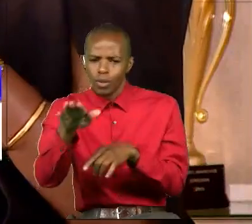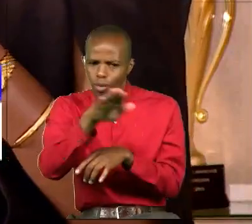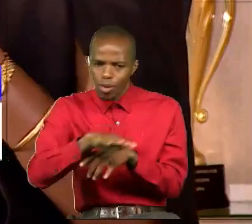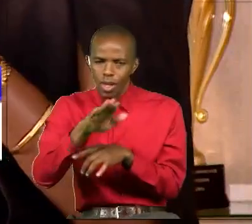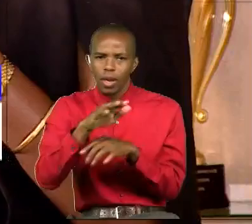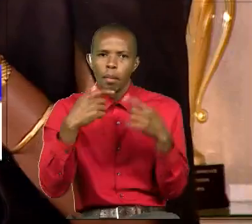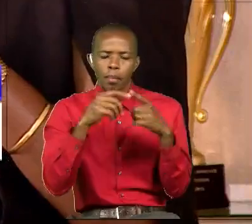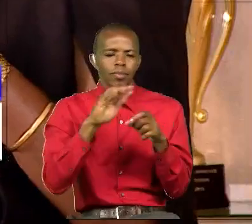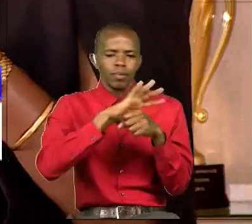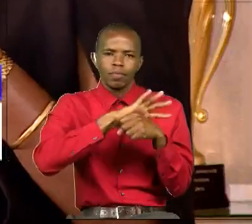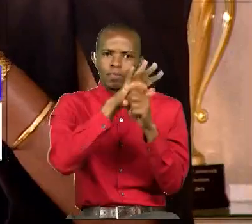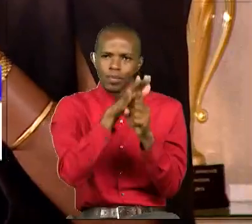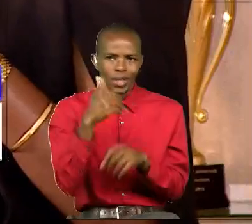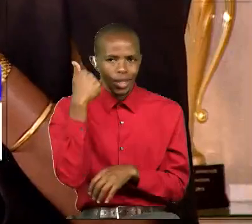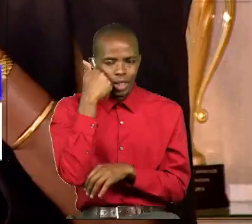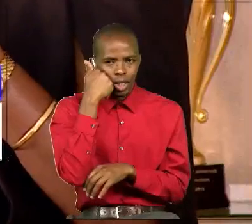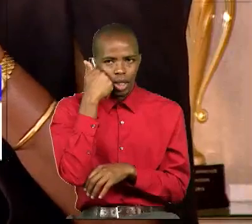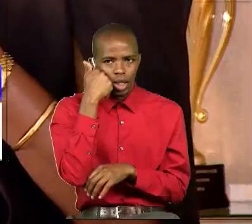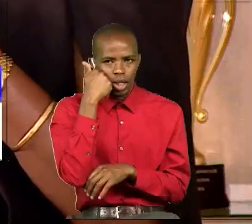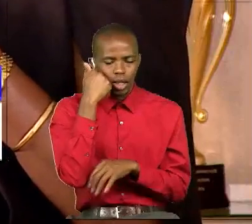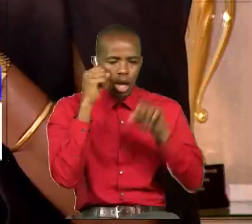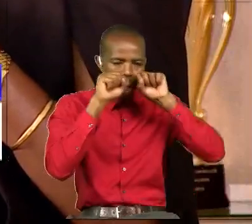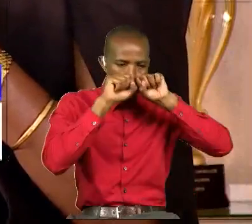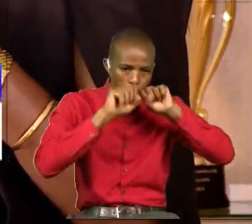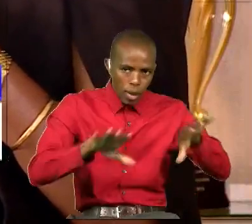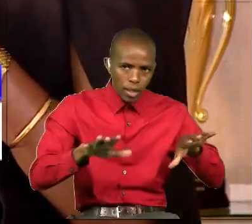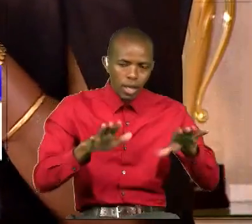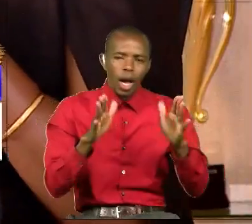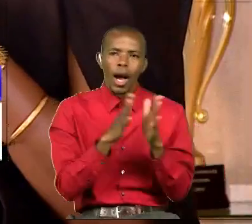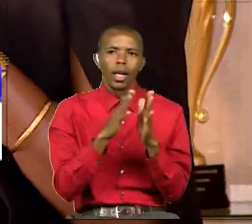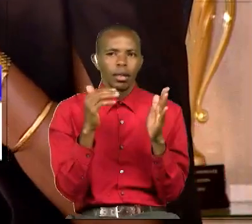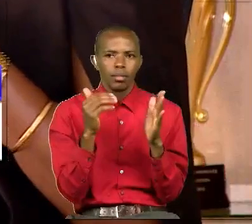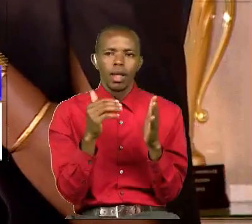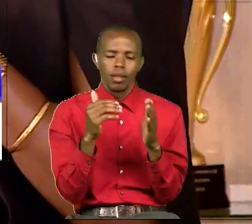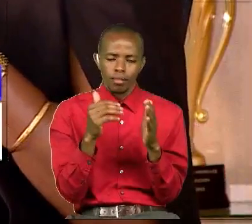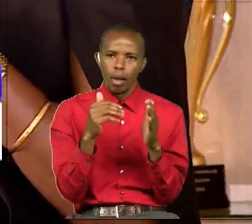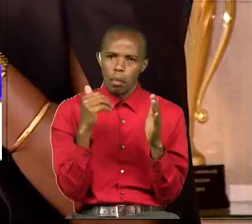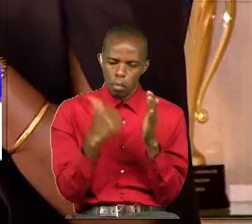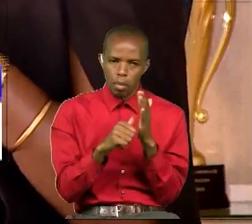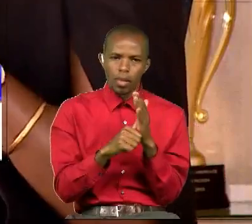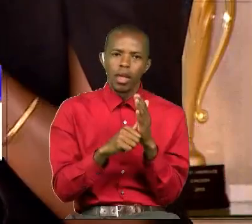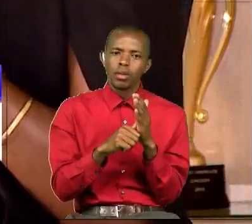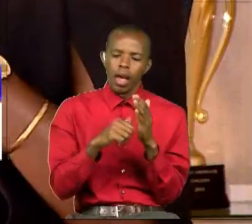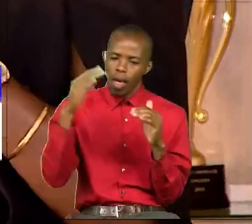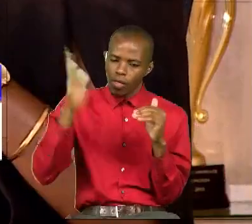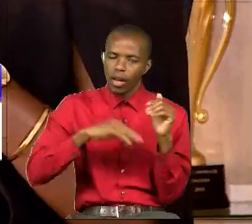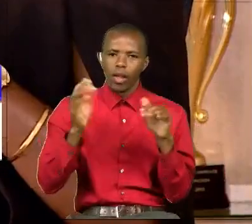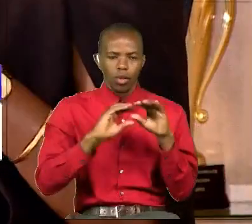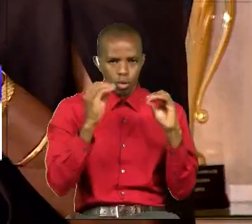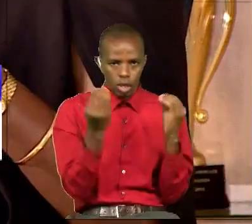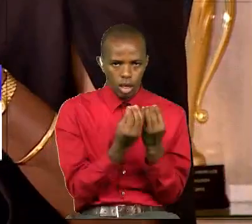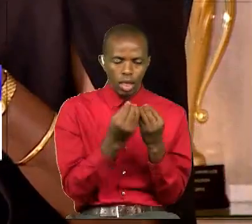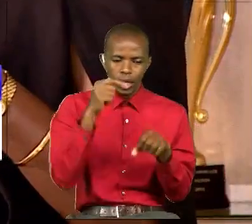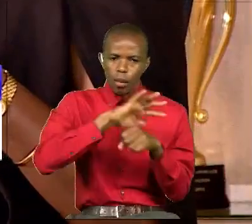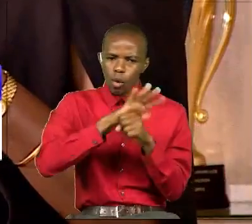But the pandemic was probably a blessing in disguise for us more than it was for a lot of organizations, because when the pandemic